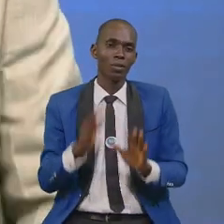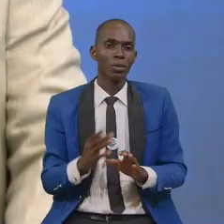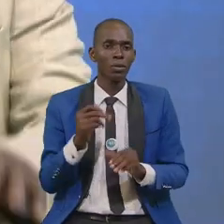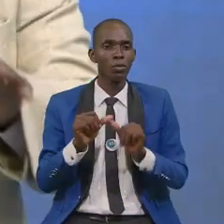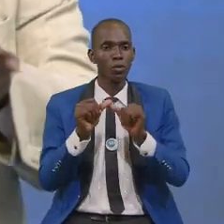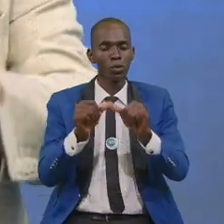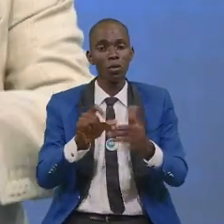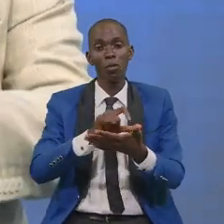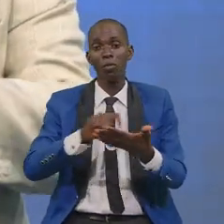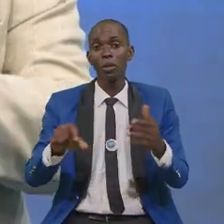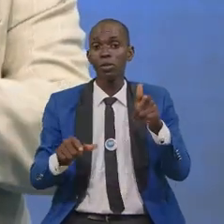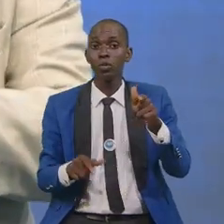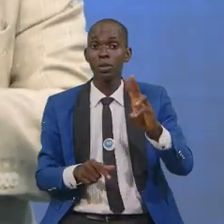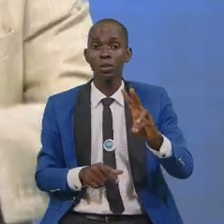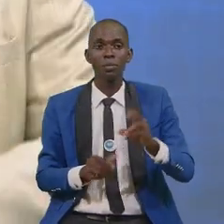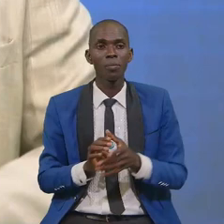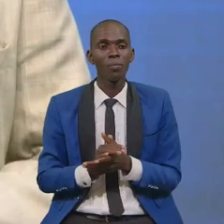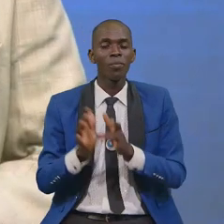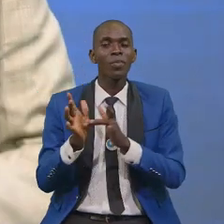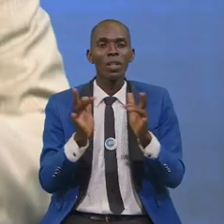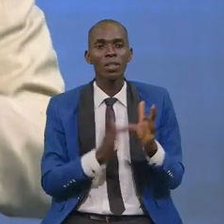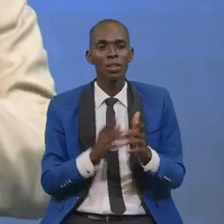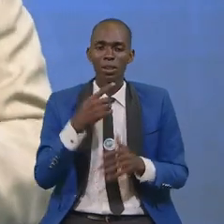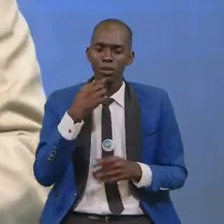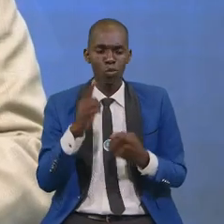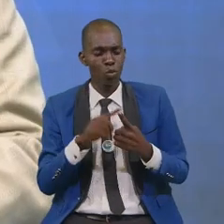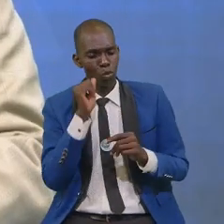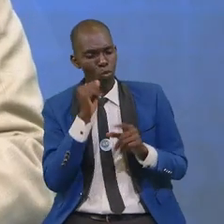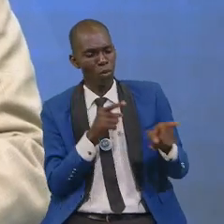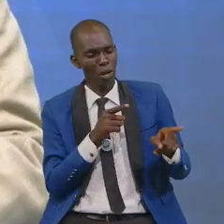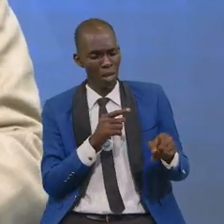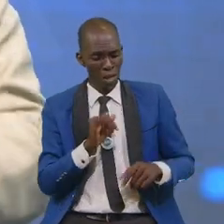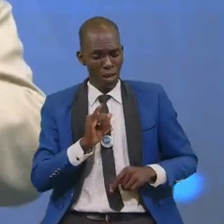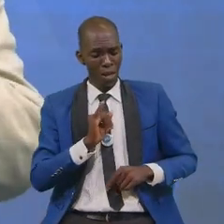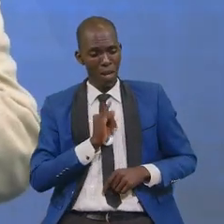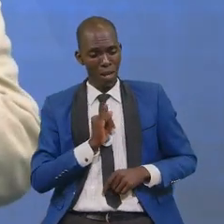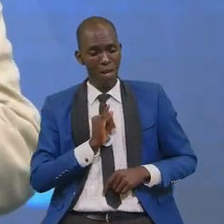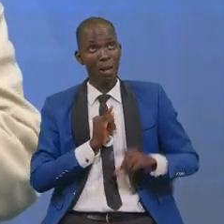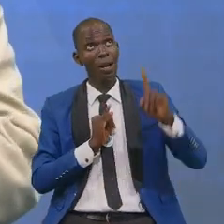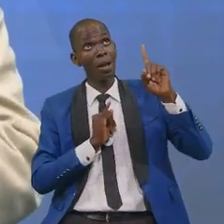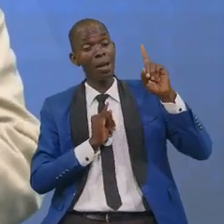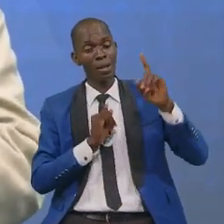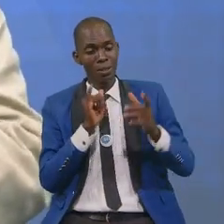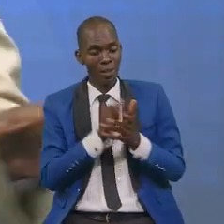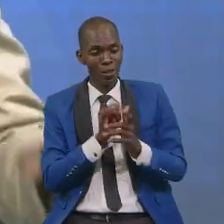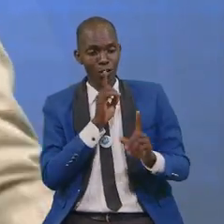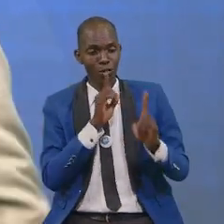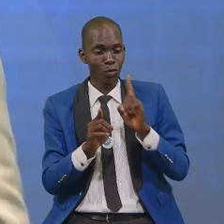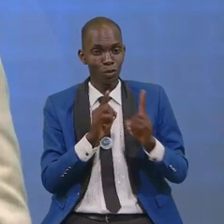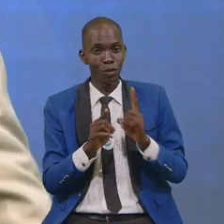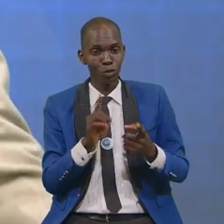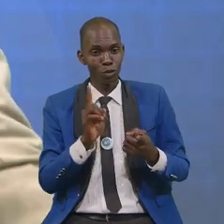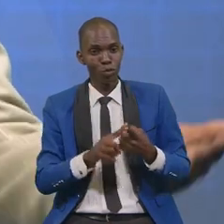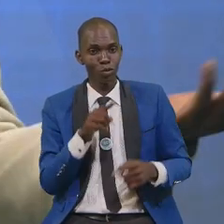26. Jesus saith unto her, I that speak unto